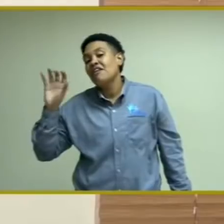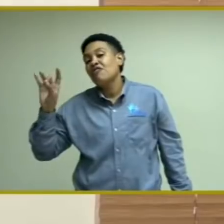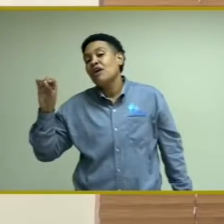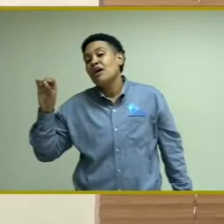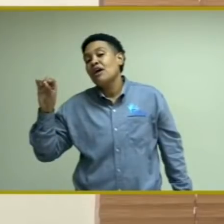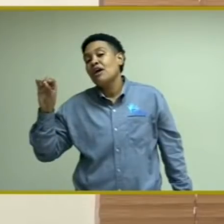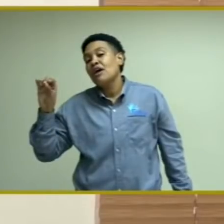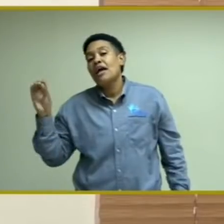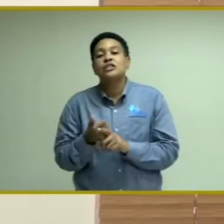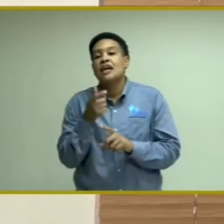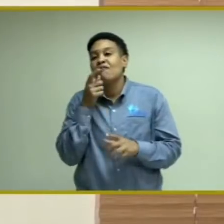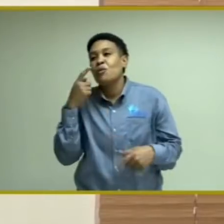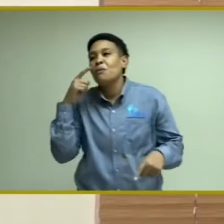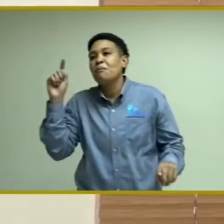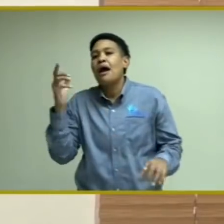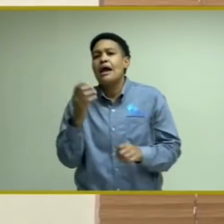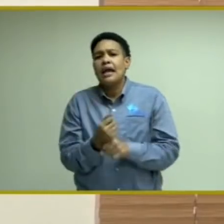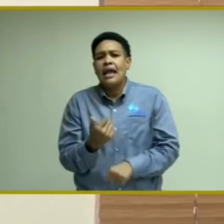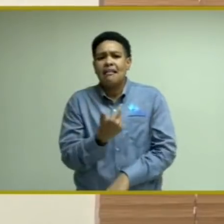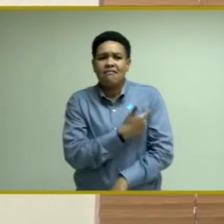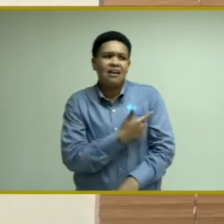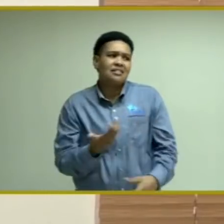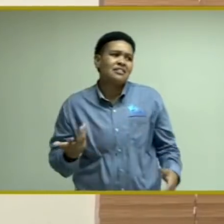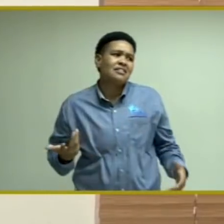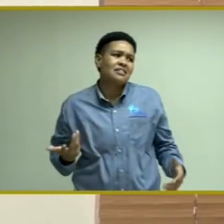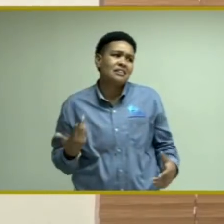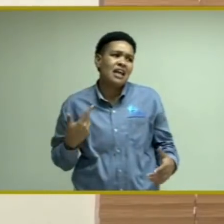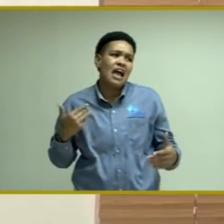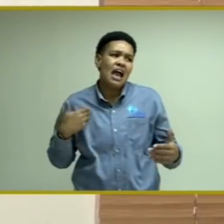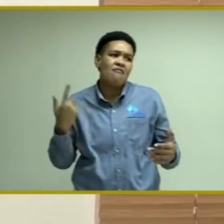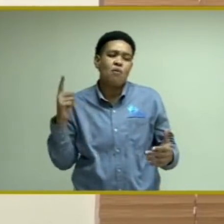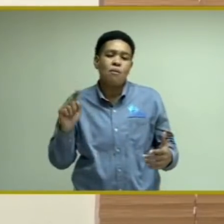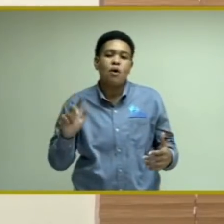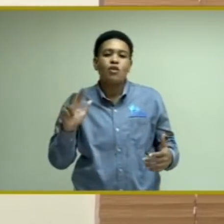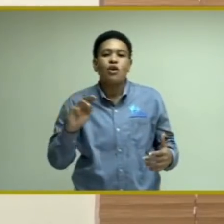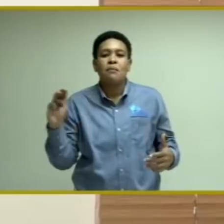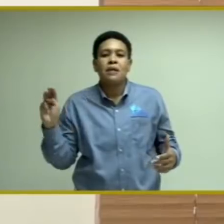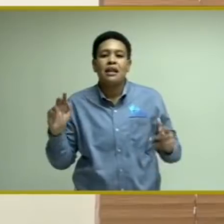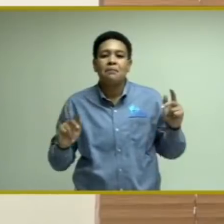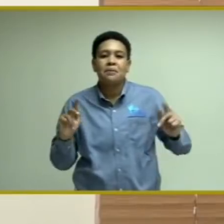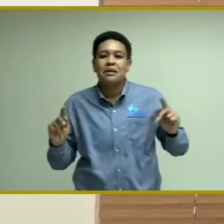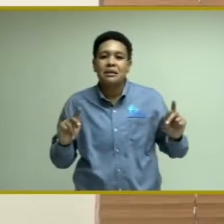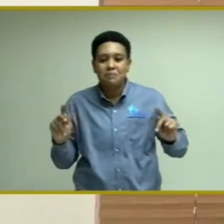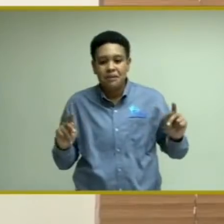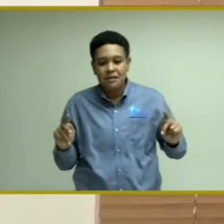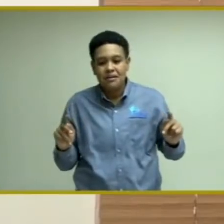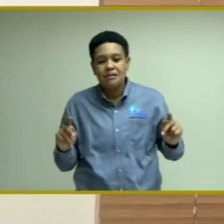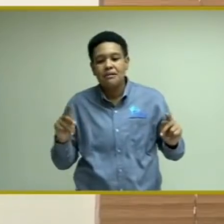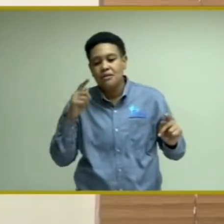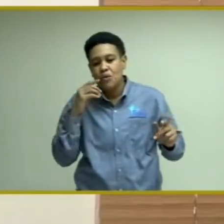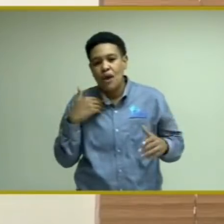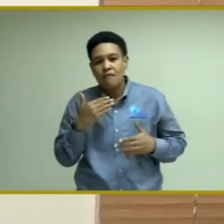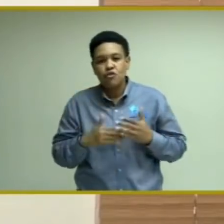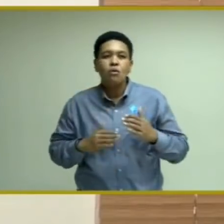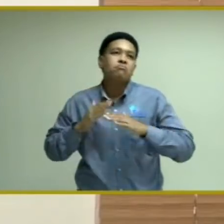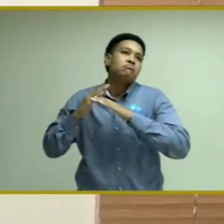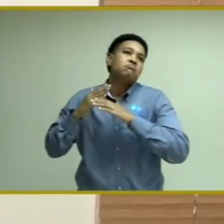580,000 that have gotten the vaccine. And so therefore I have 1.3 million of persons that have some